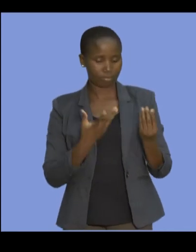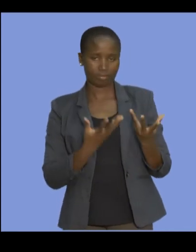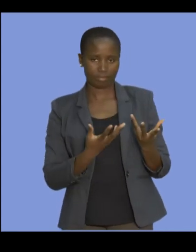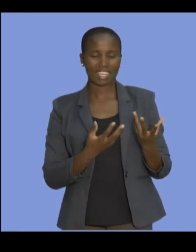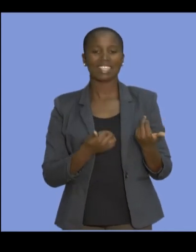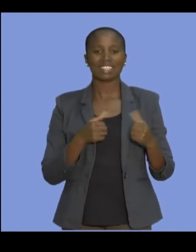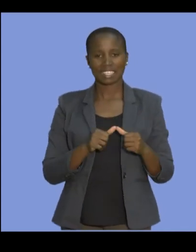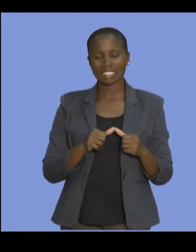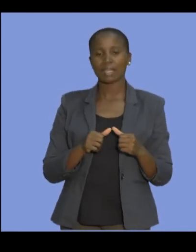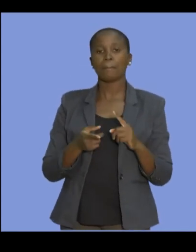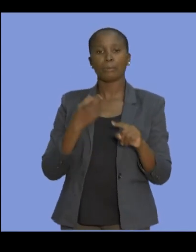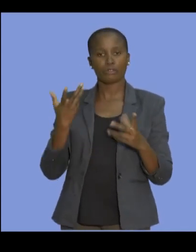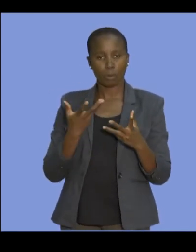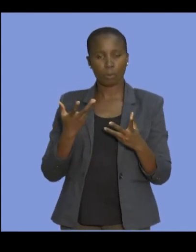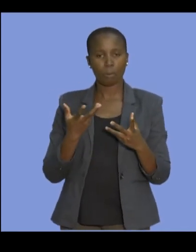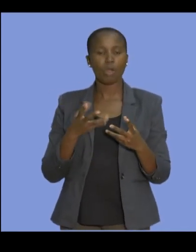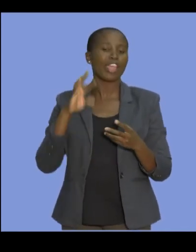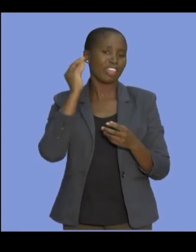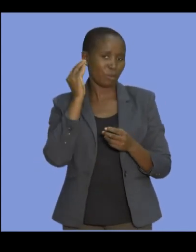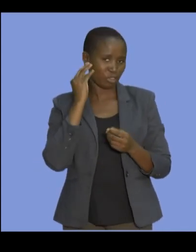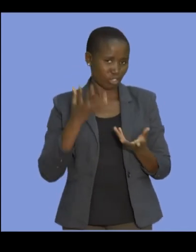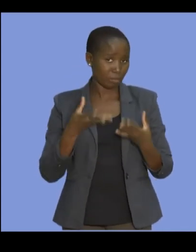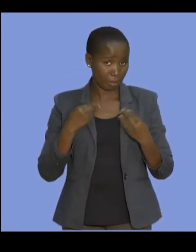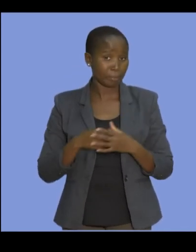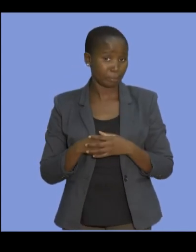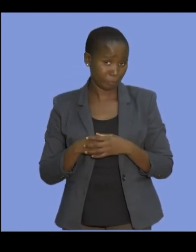of outliers in the data.